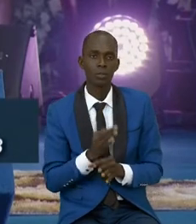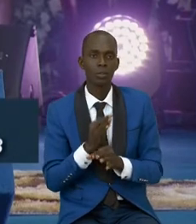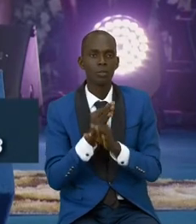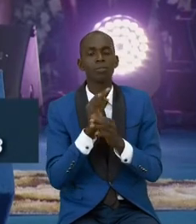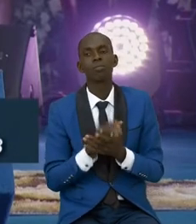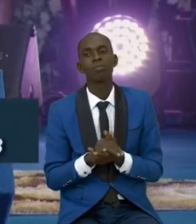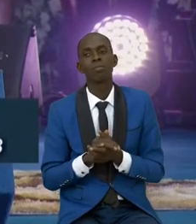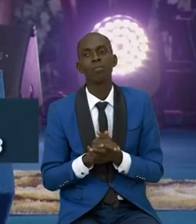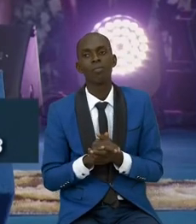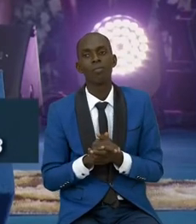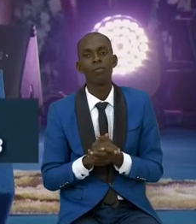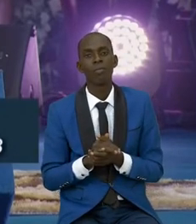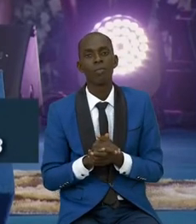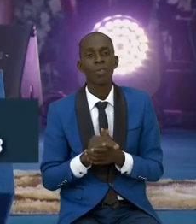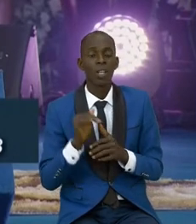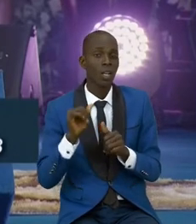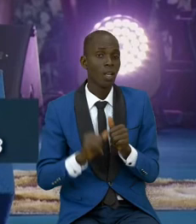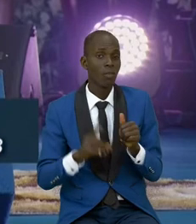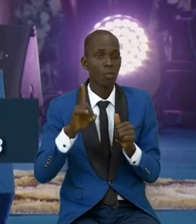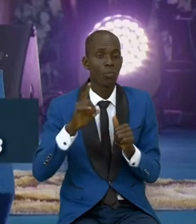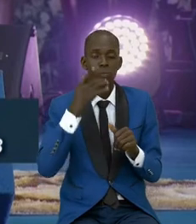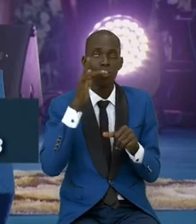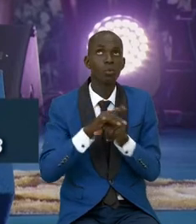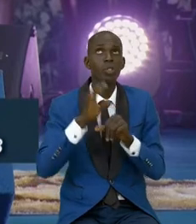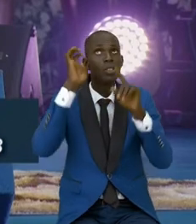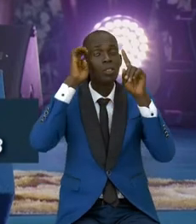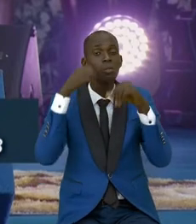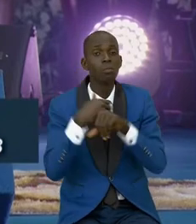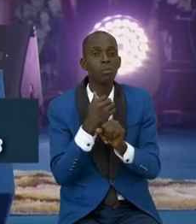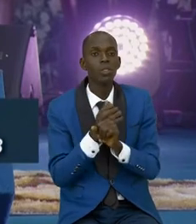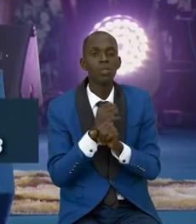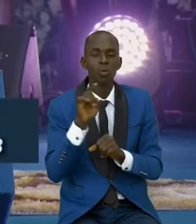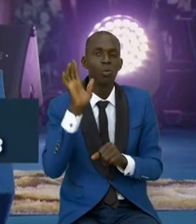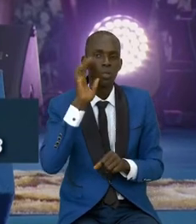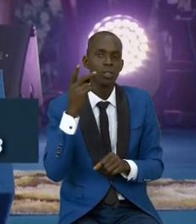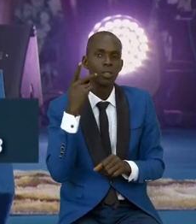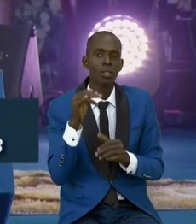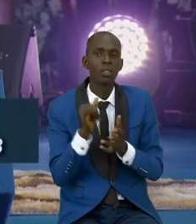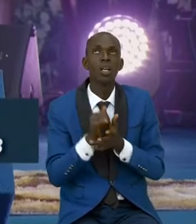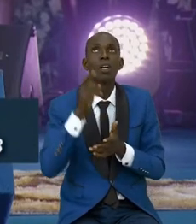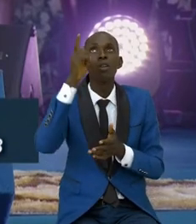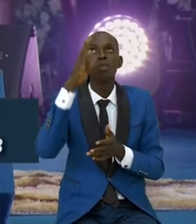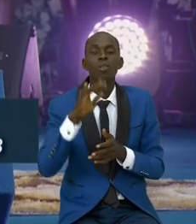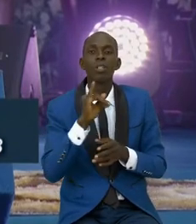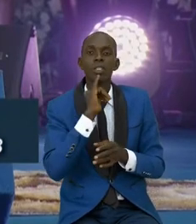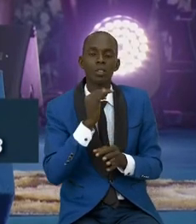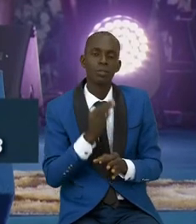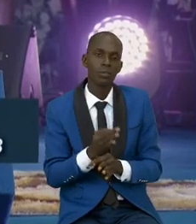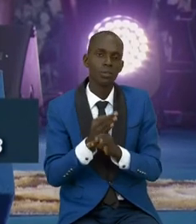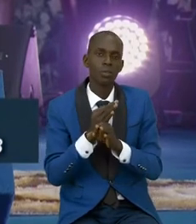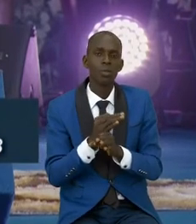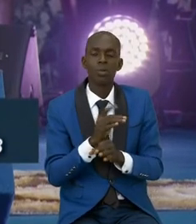Every promise he made, you'll find God is faithful. Whosoever comes